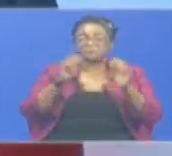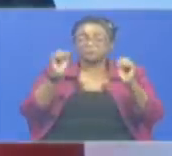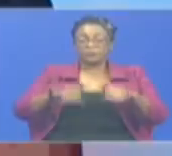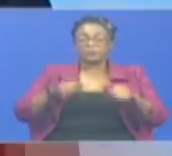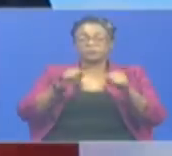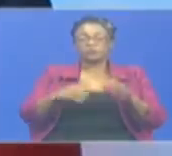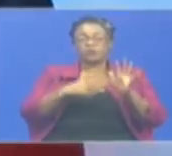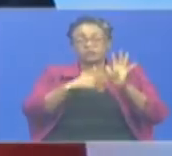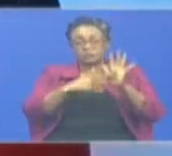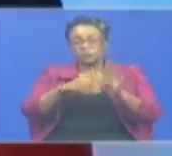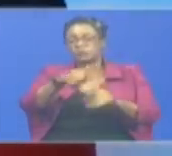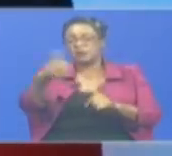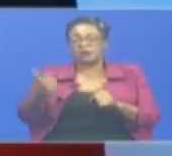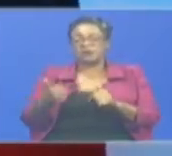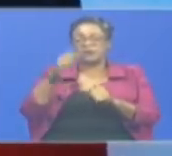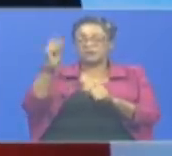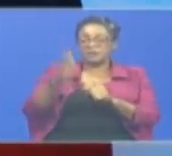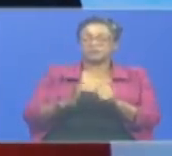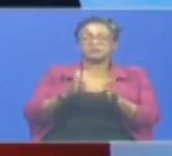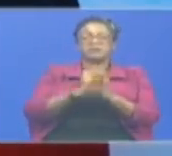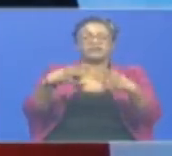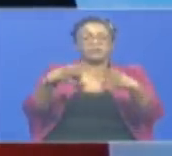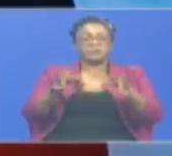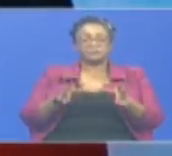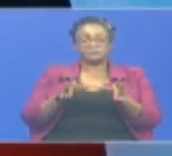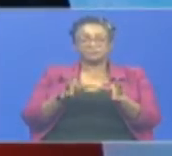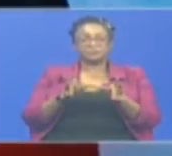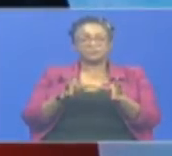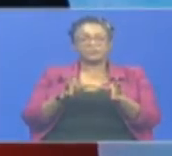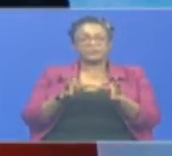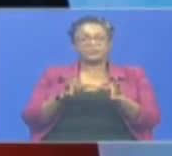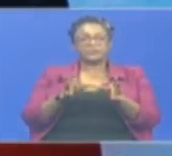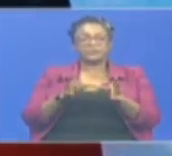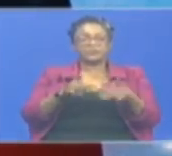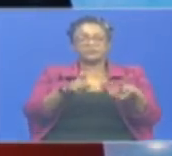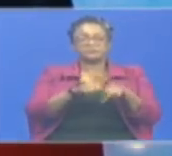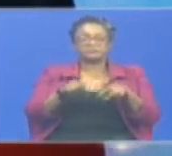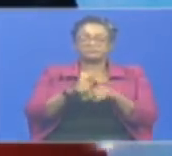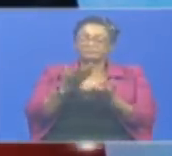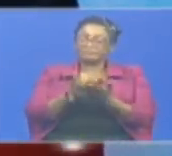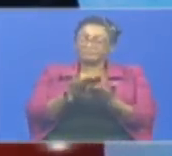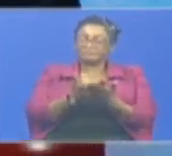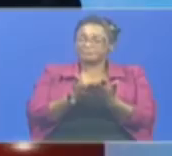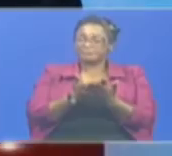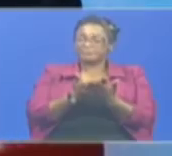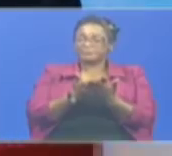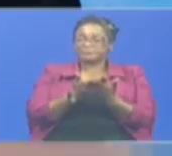other Kenyans and to their families. And to them too, we appeal that they